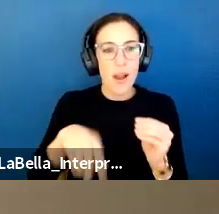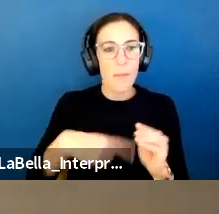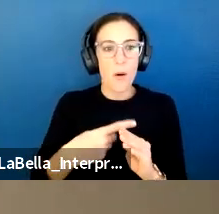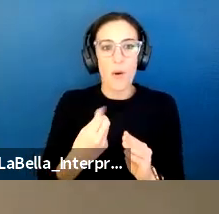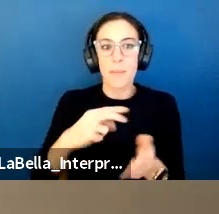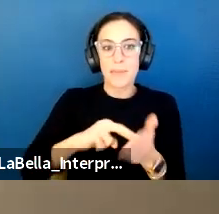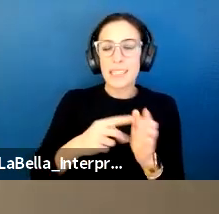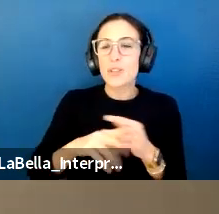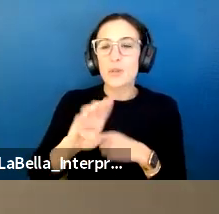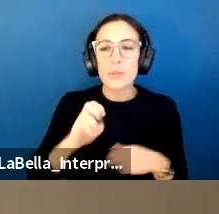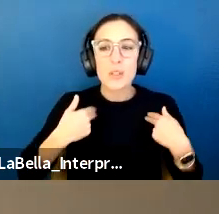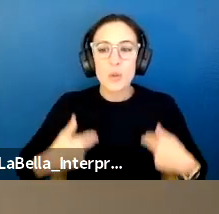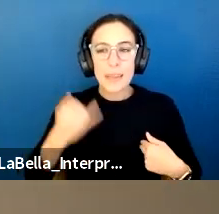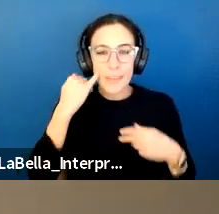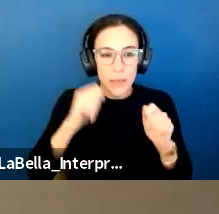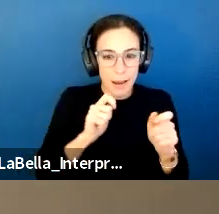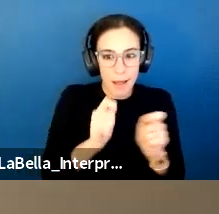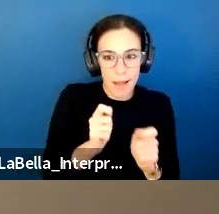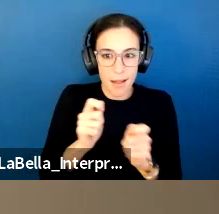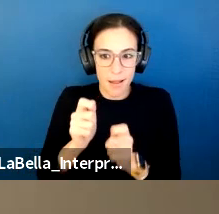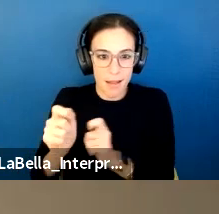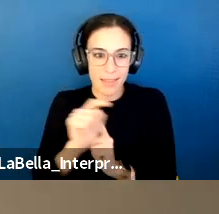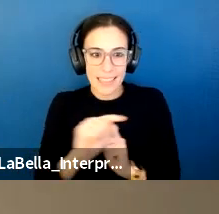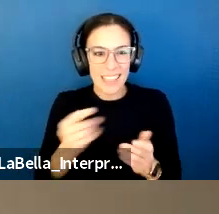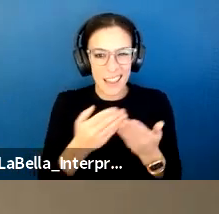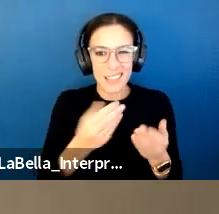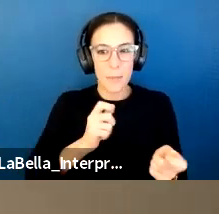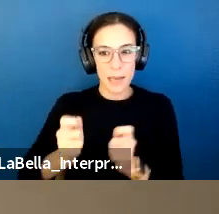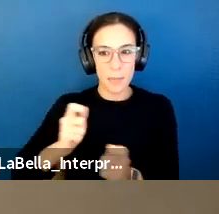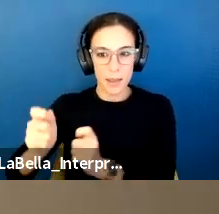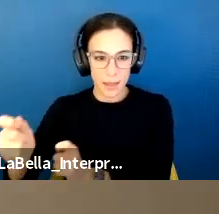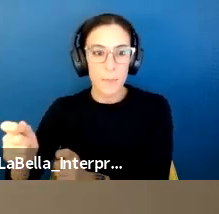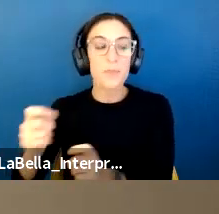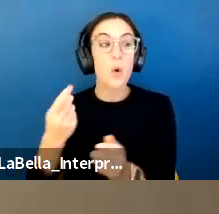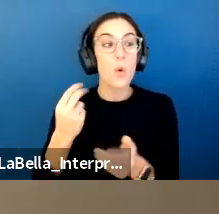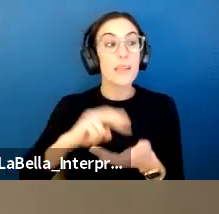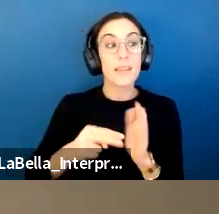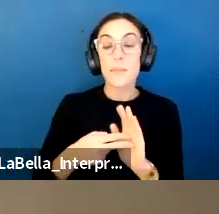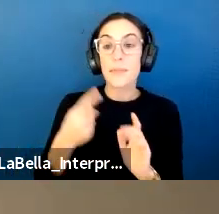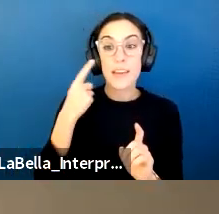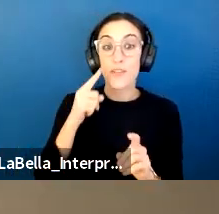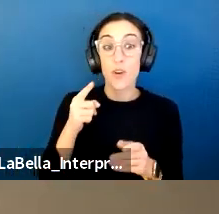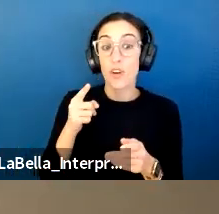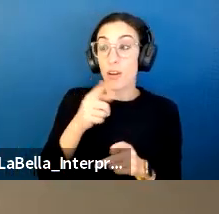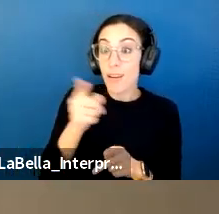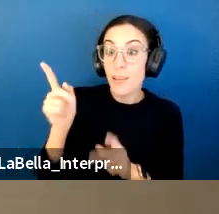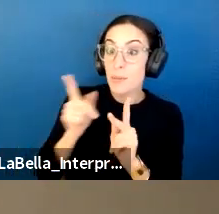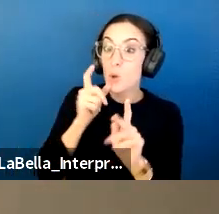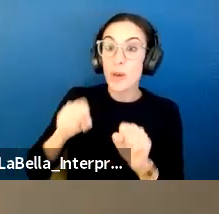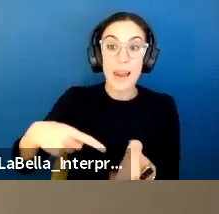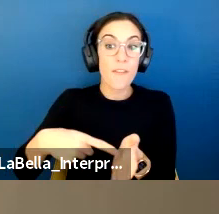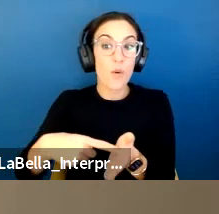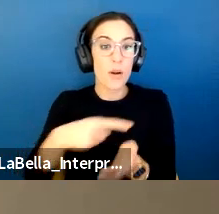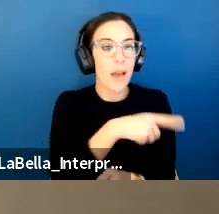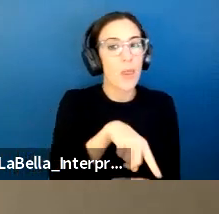we can affect these different things and manipulate them? And what does it mean, for those who could afford it and those who can't? It's going to